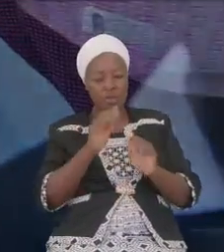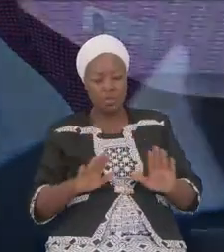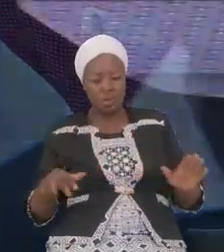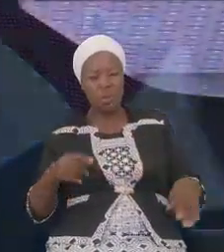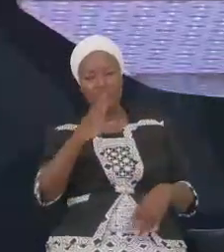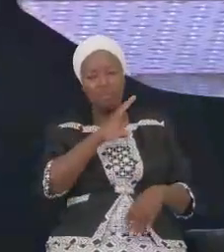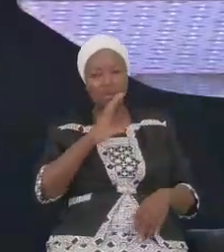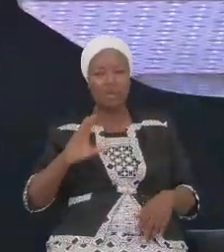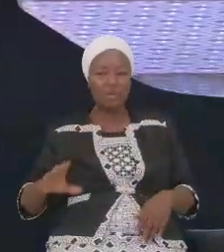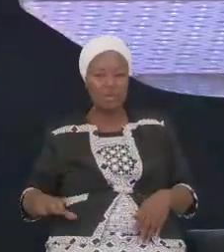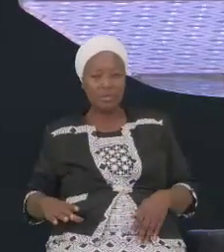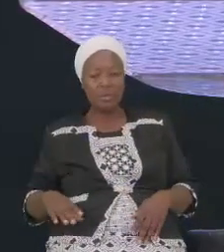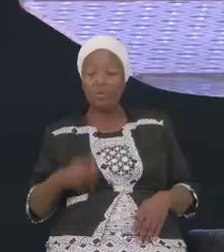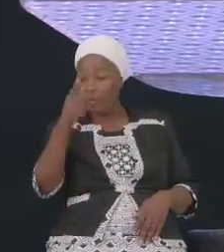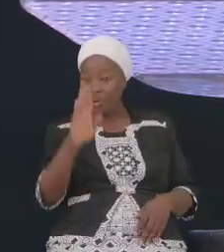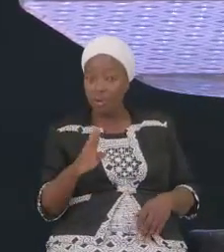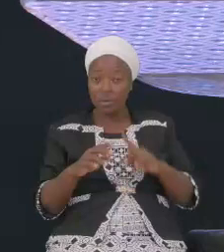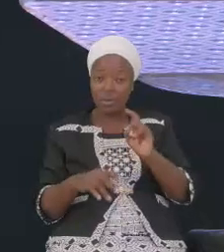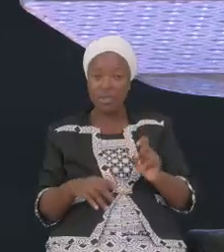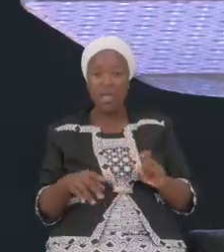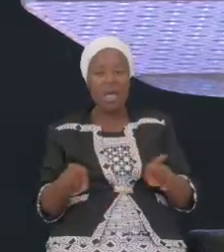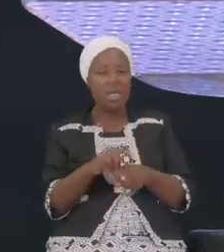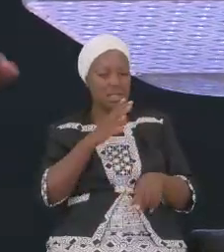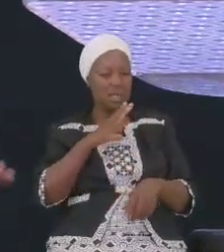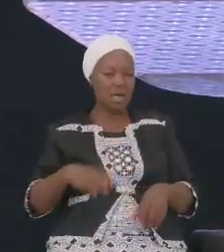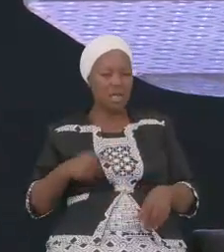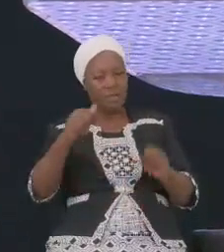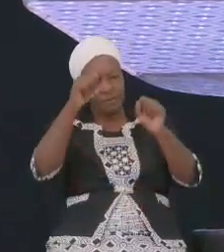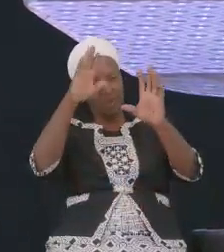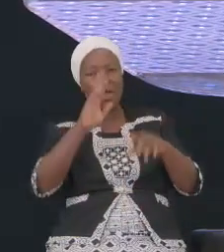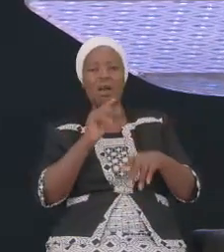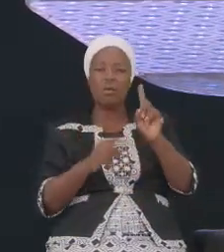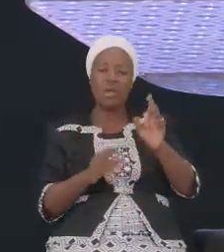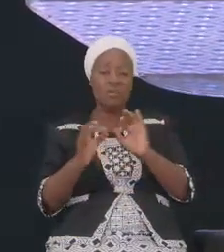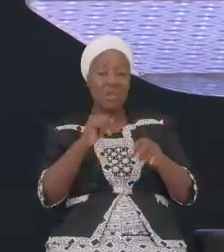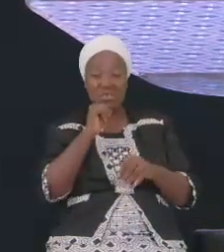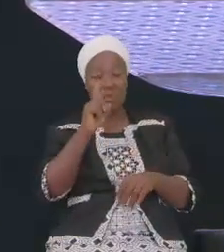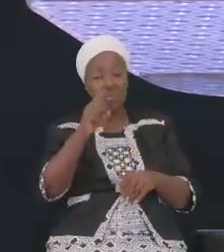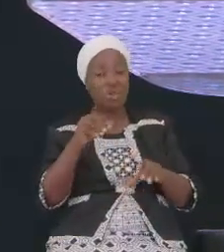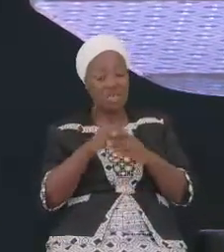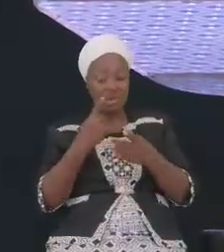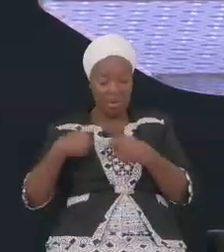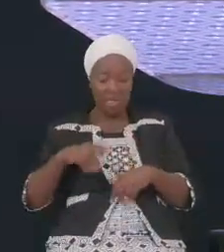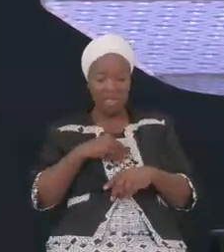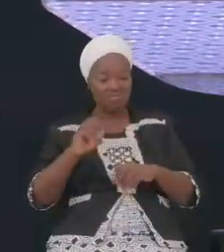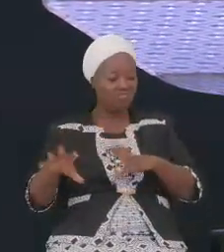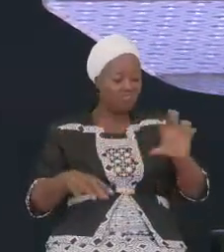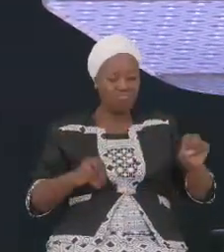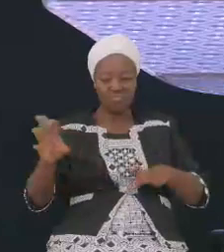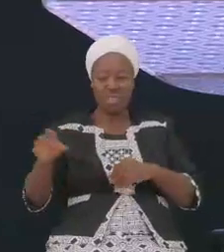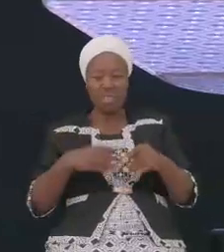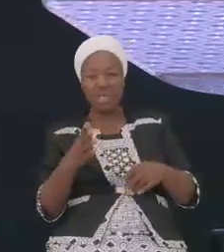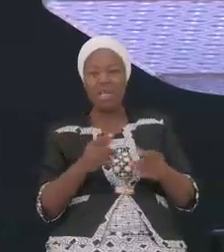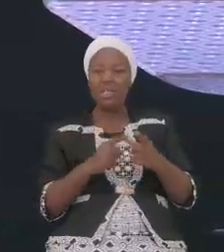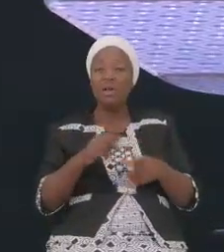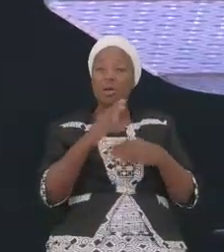as Christ and the Father are one. If we are not one and our hearts are scattered here and there, and all